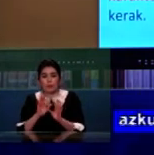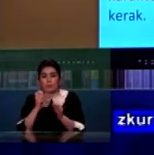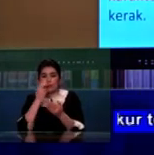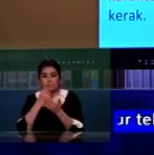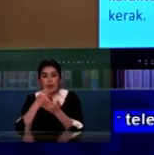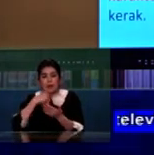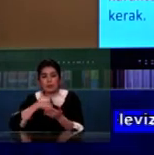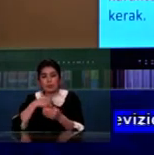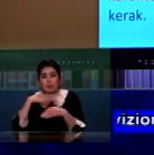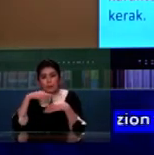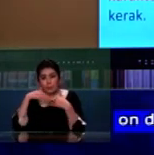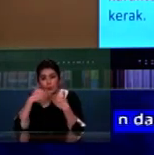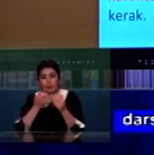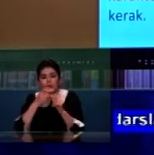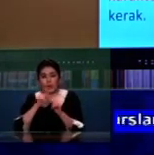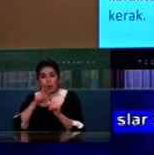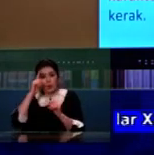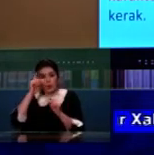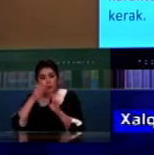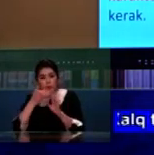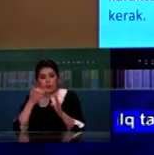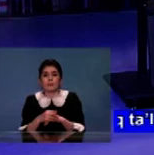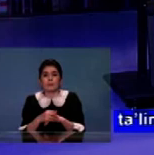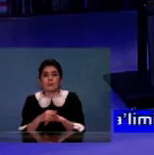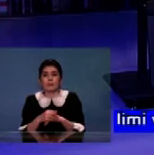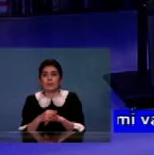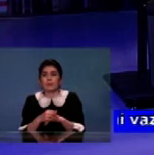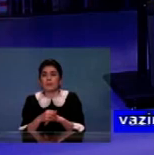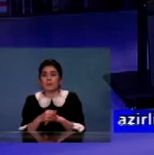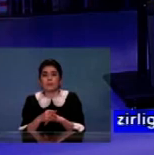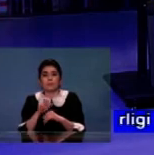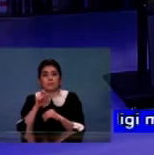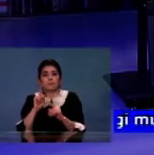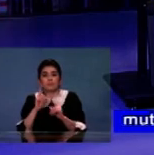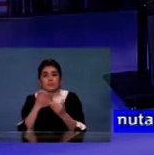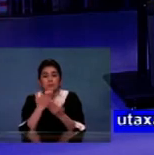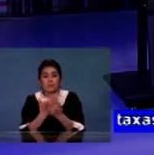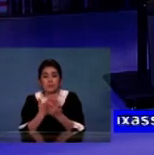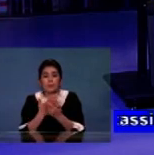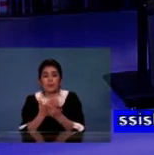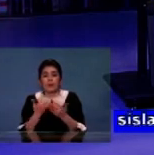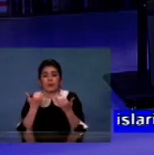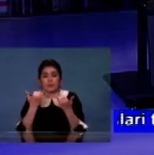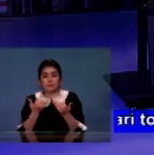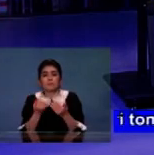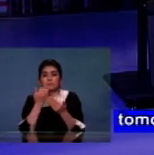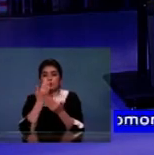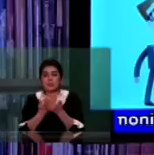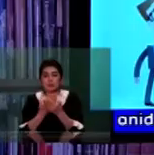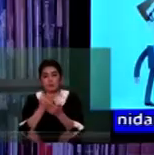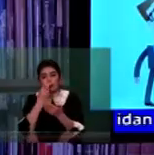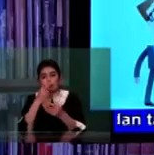xarakter beradigan, shunga shundan xulosa chiqaradigan bir kattalik kerak. U nima ekan? Keling, bir misolni ko'rib